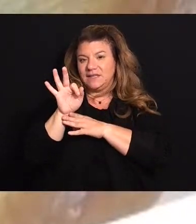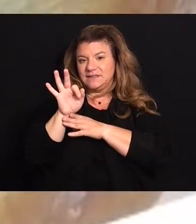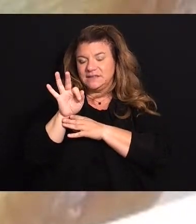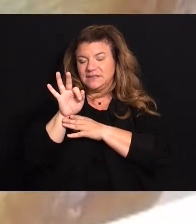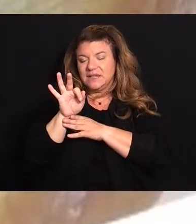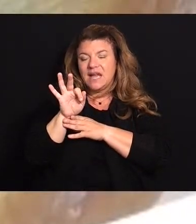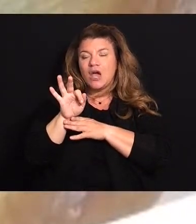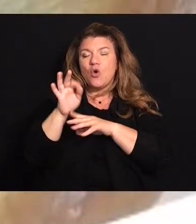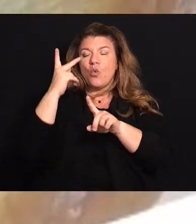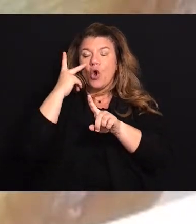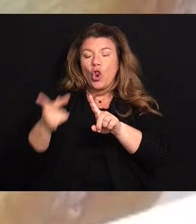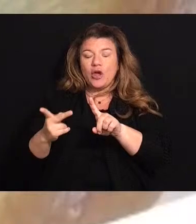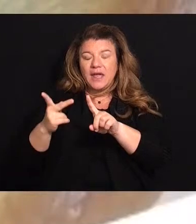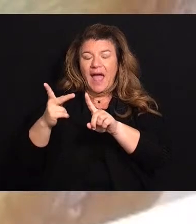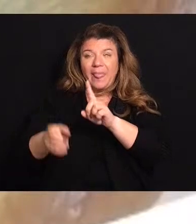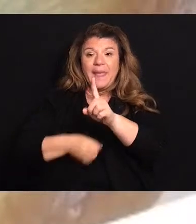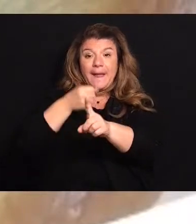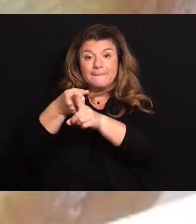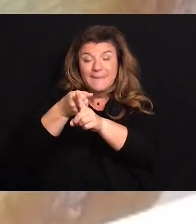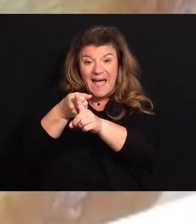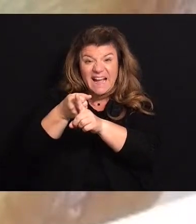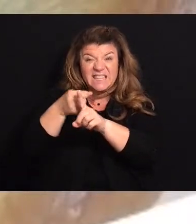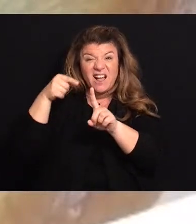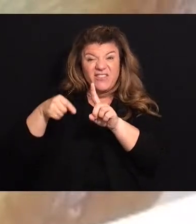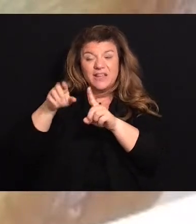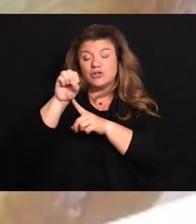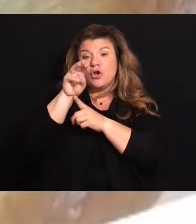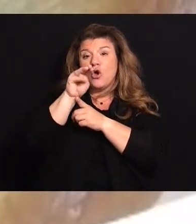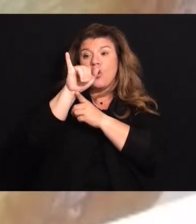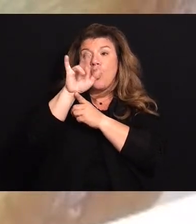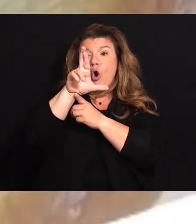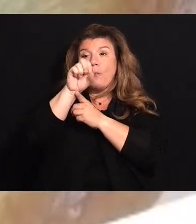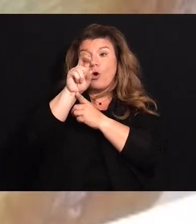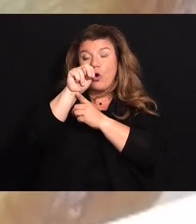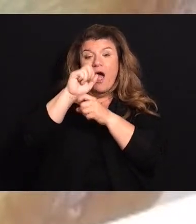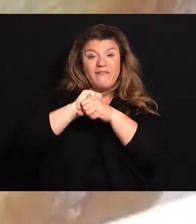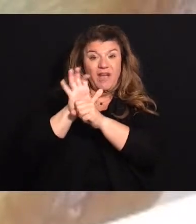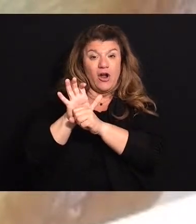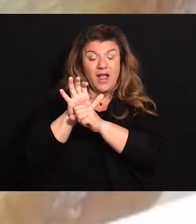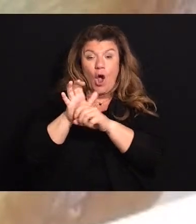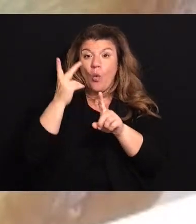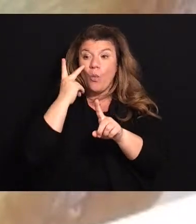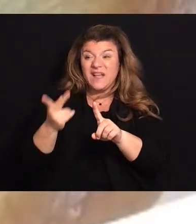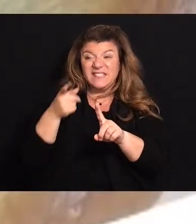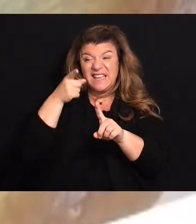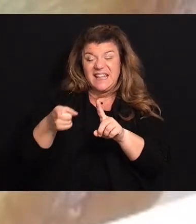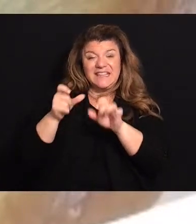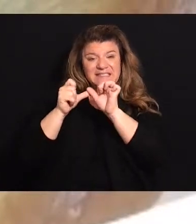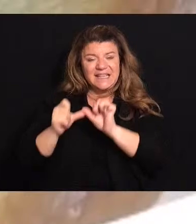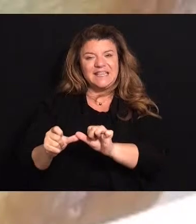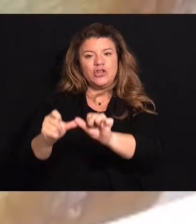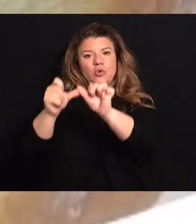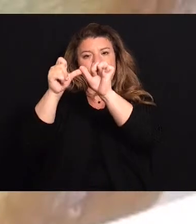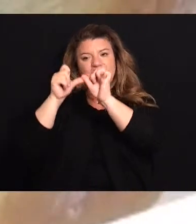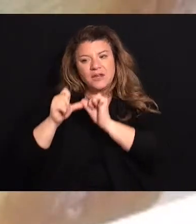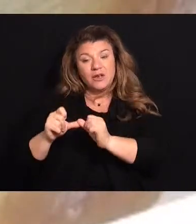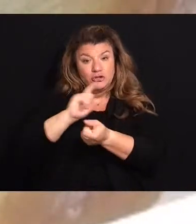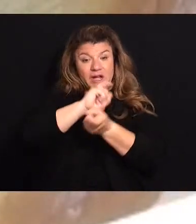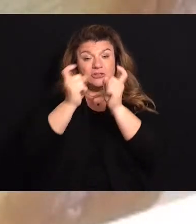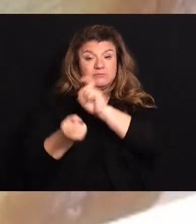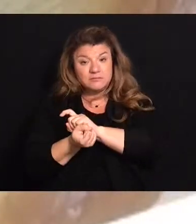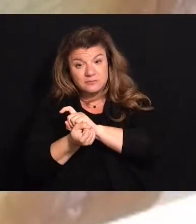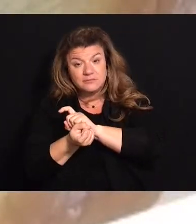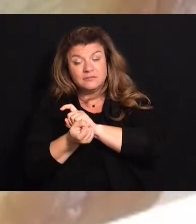at the impact of this Omicron variant, we see that this variant is continuing to change,